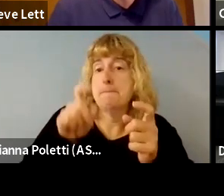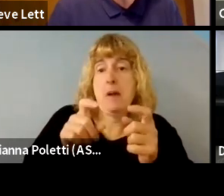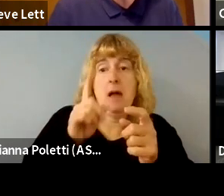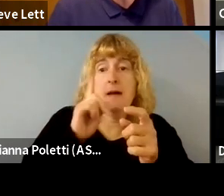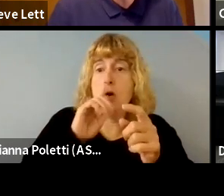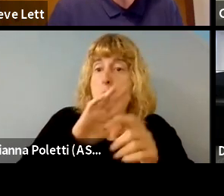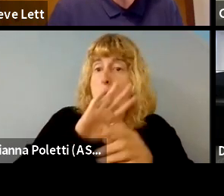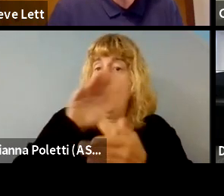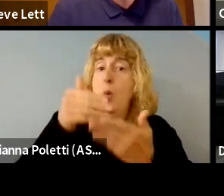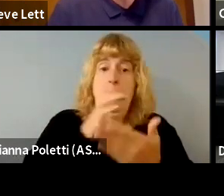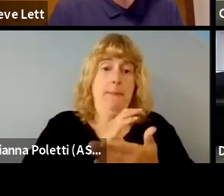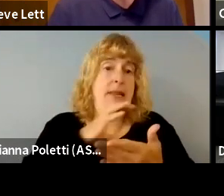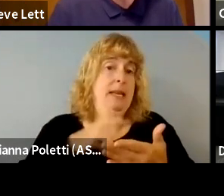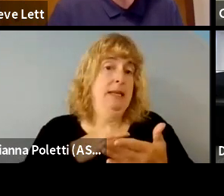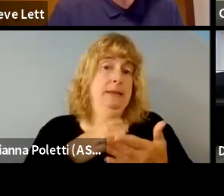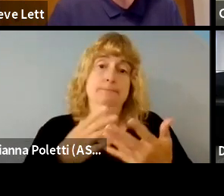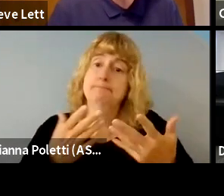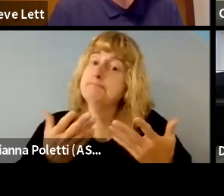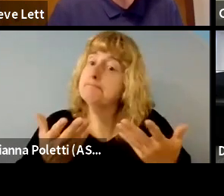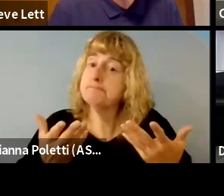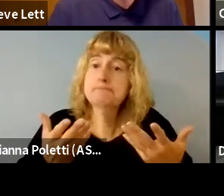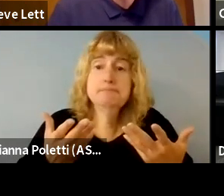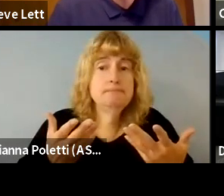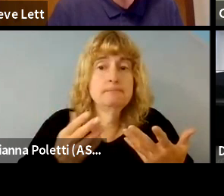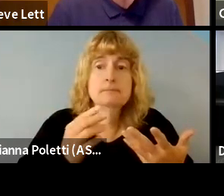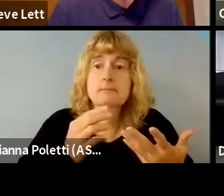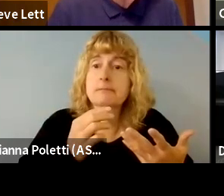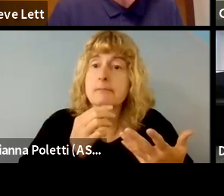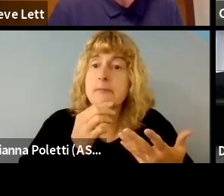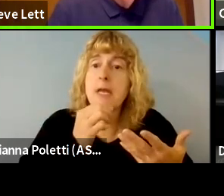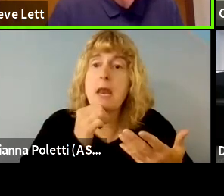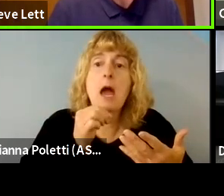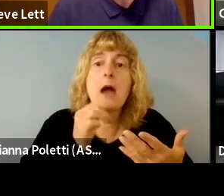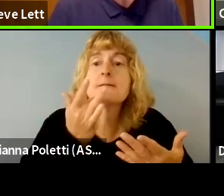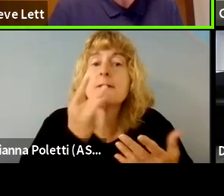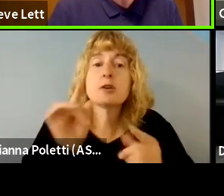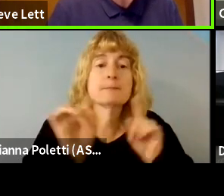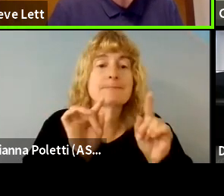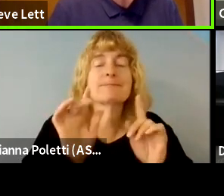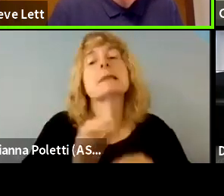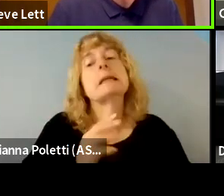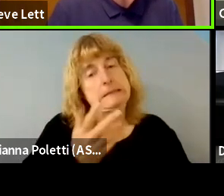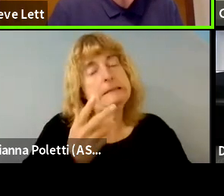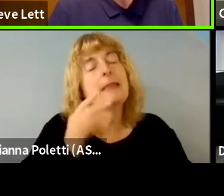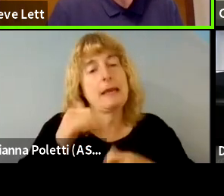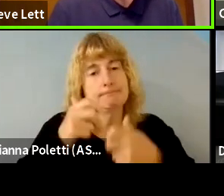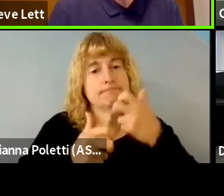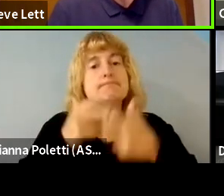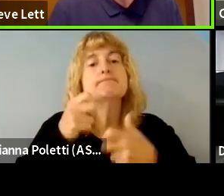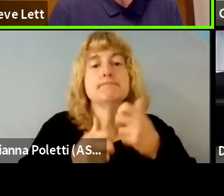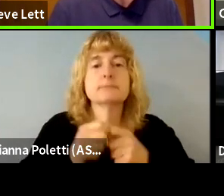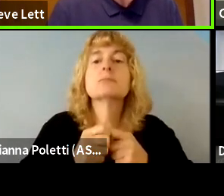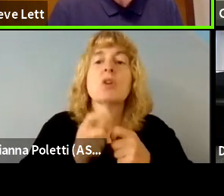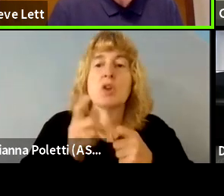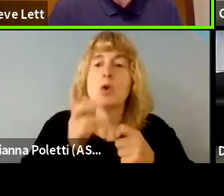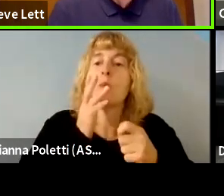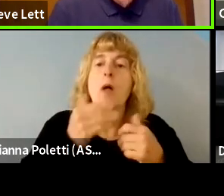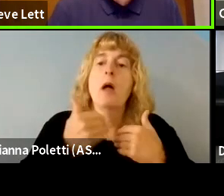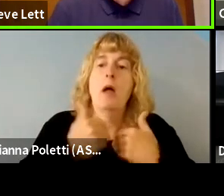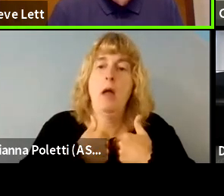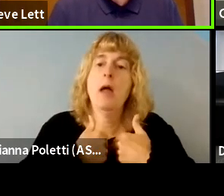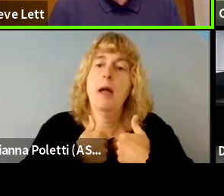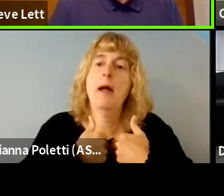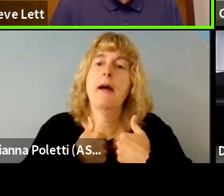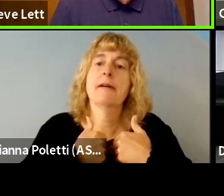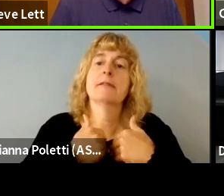Yeah, fair enough. Yeah, so it is a dilemma. I mean, the idea is you're going to have a smaller committee to spread out the